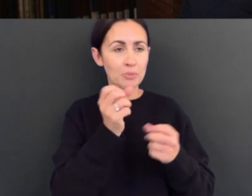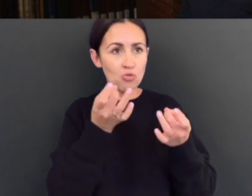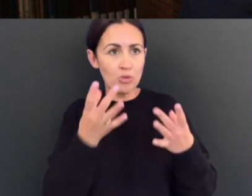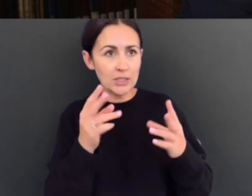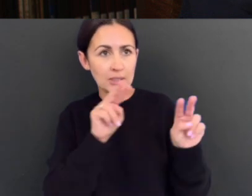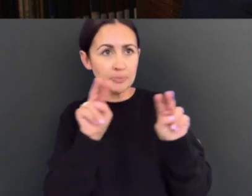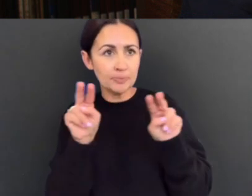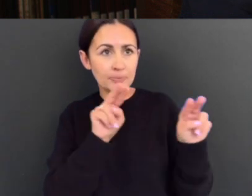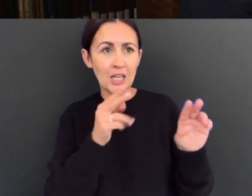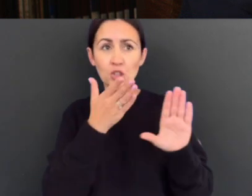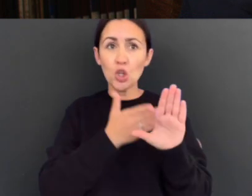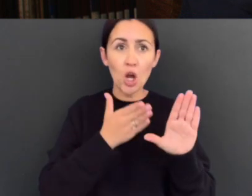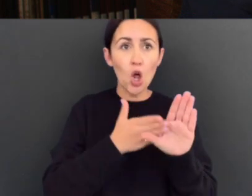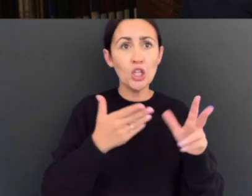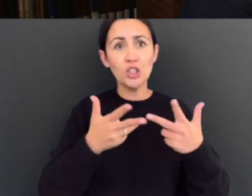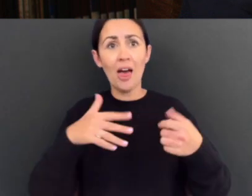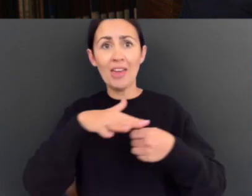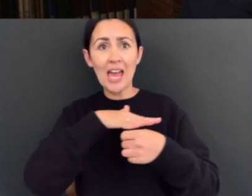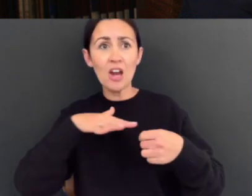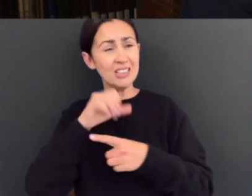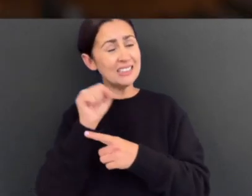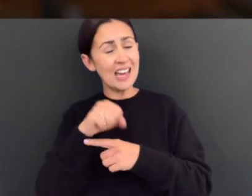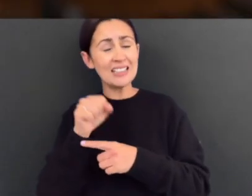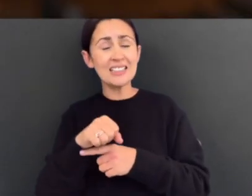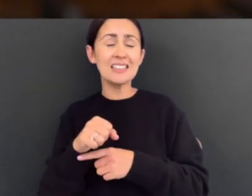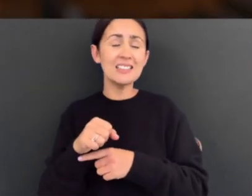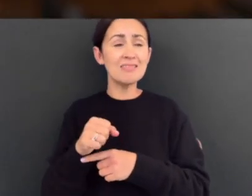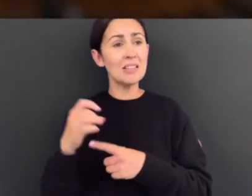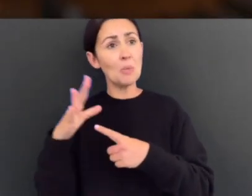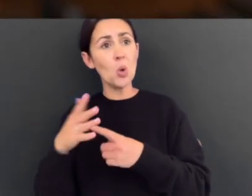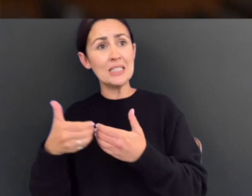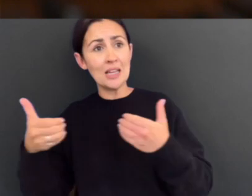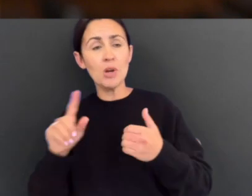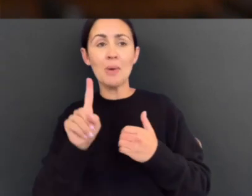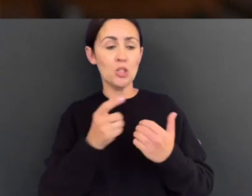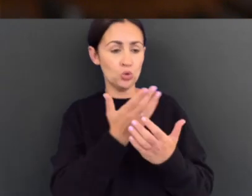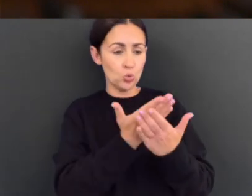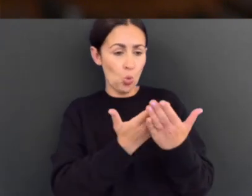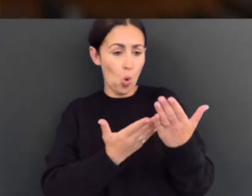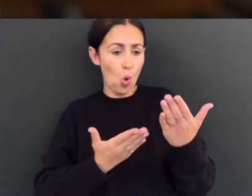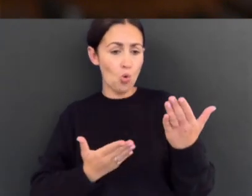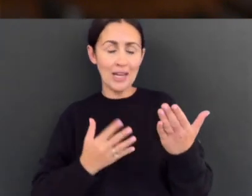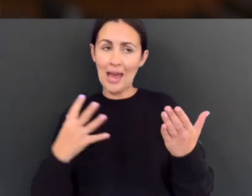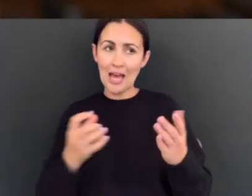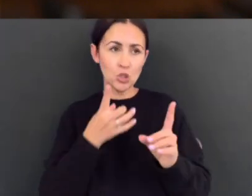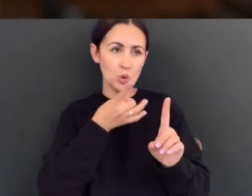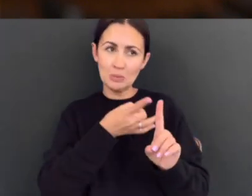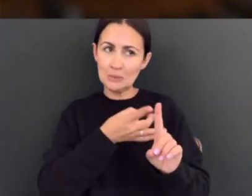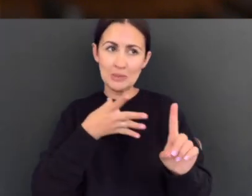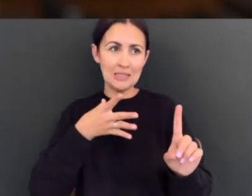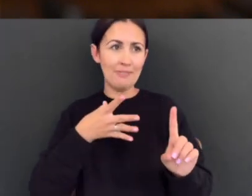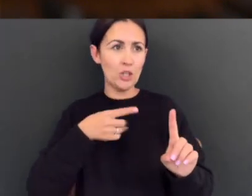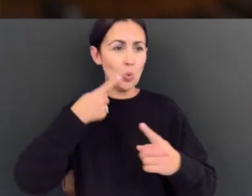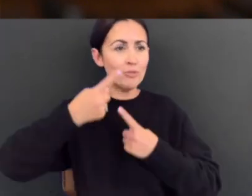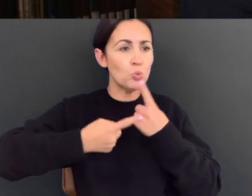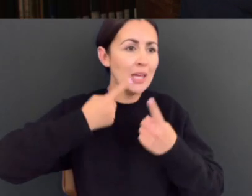Sociology, psychology, all these other disciplines, there's something else. But story is the art of the specific. It has to be seen, it has to be heard, it has to